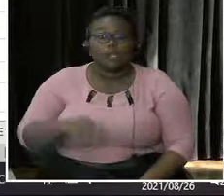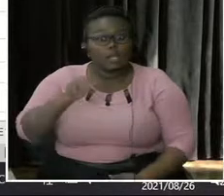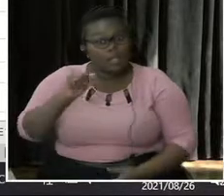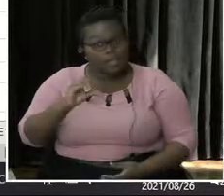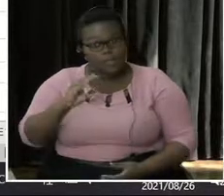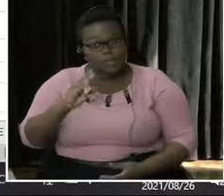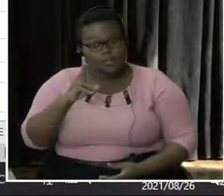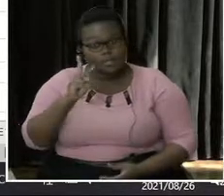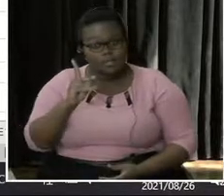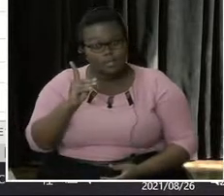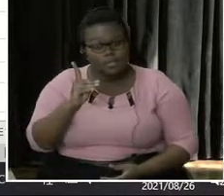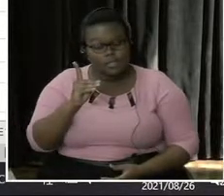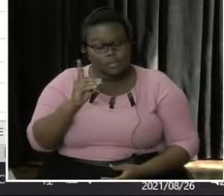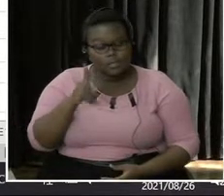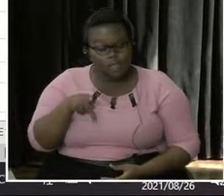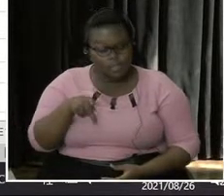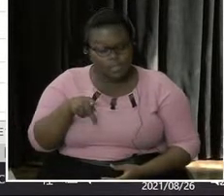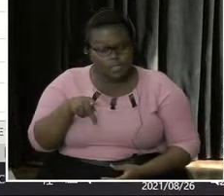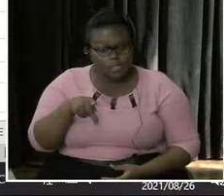ACDP?